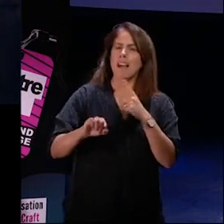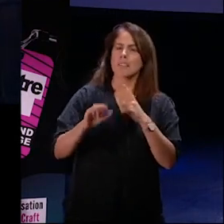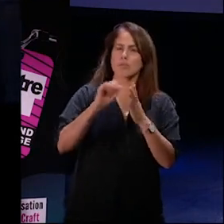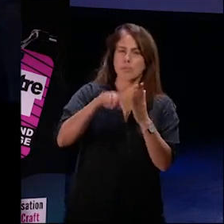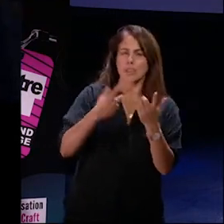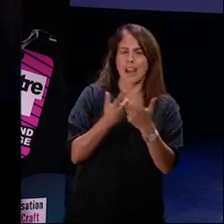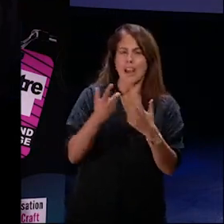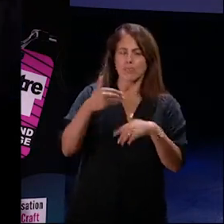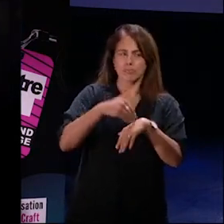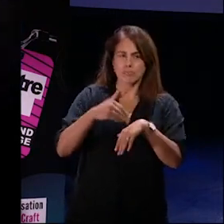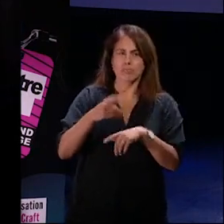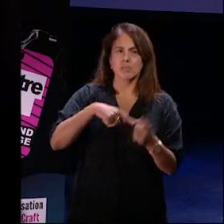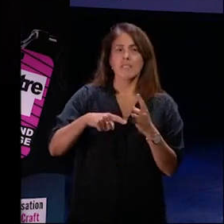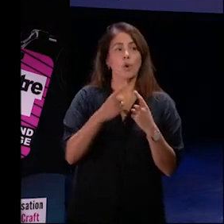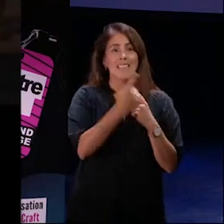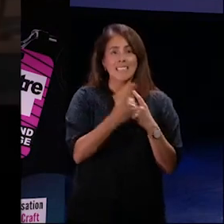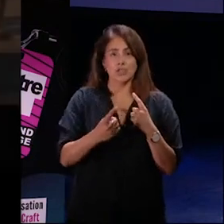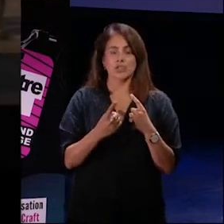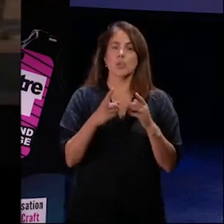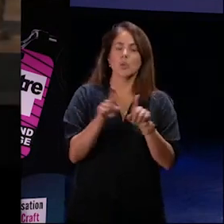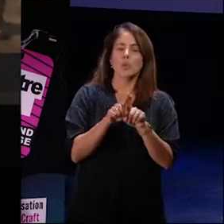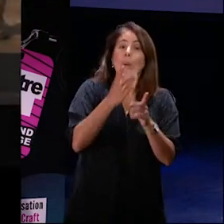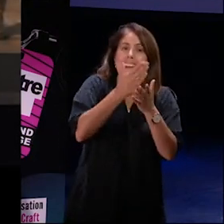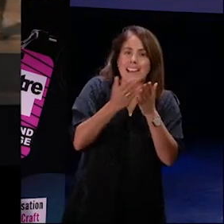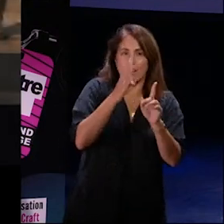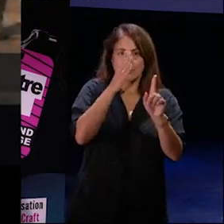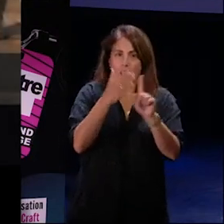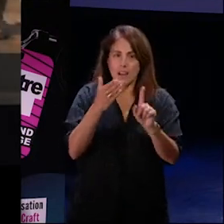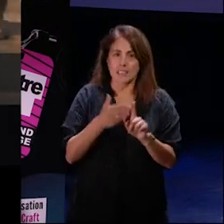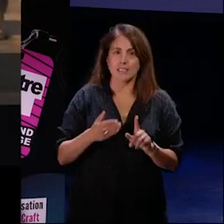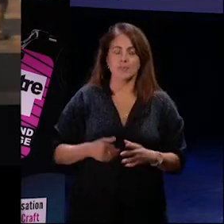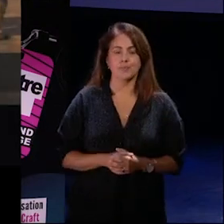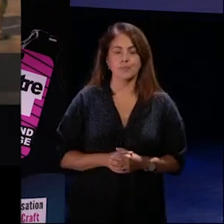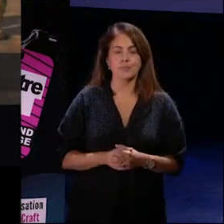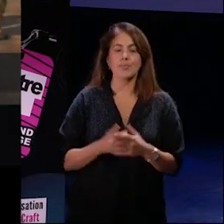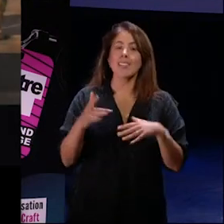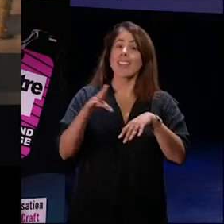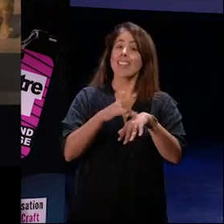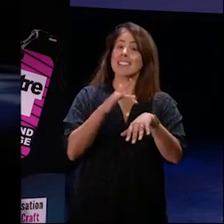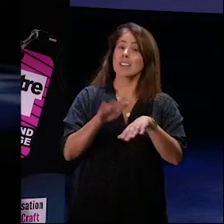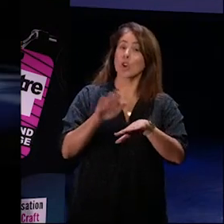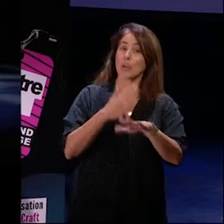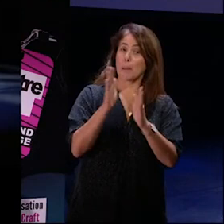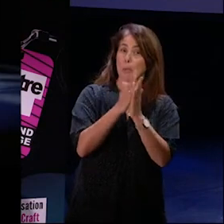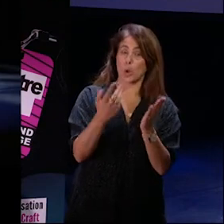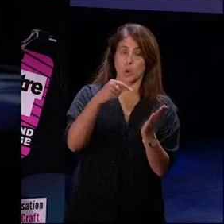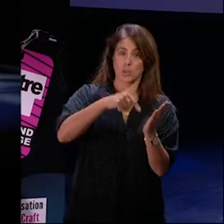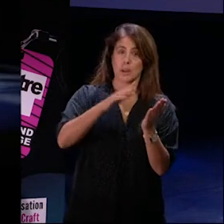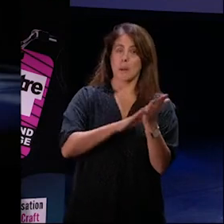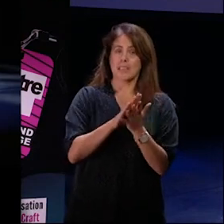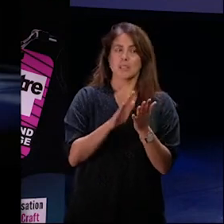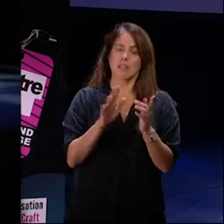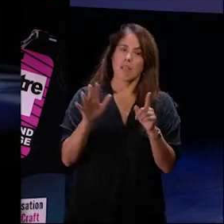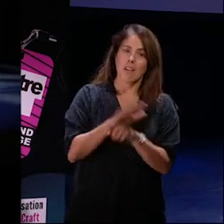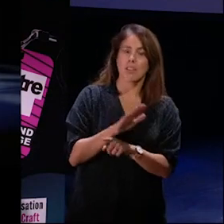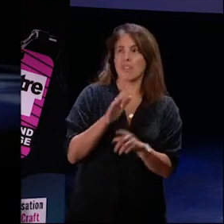happen at each stage and by presenting clear targets. So the Theatre Green Book addresses all areas of theatre